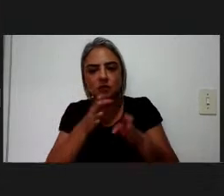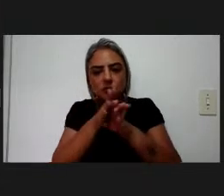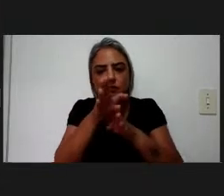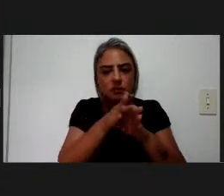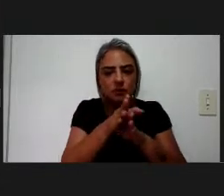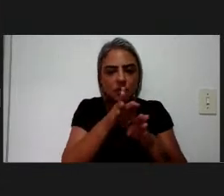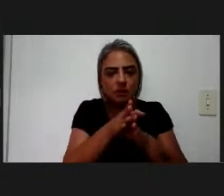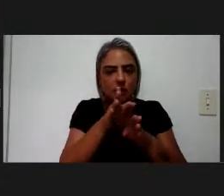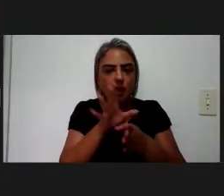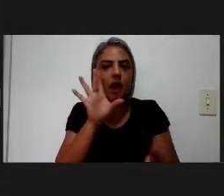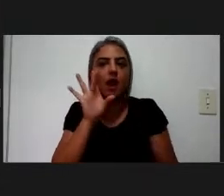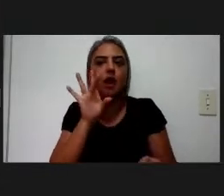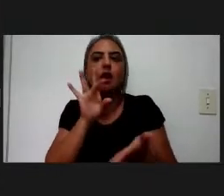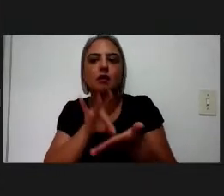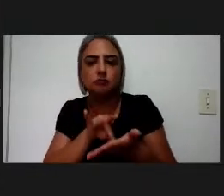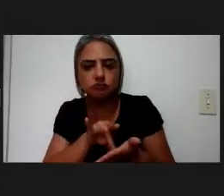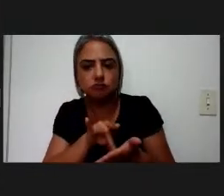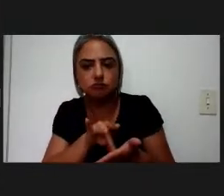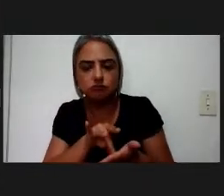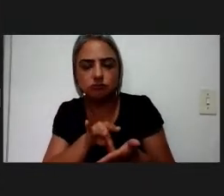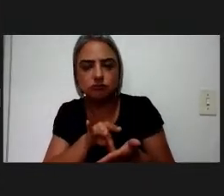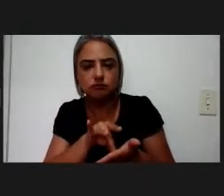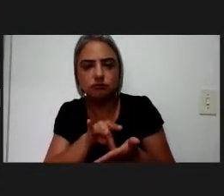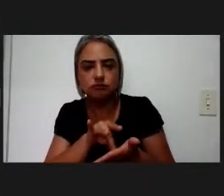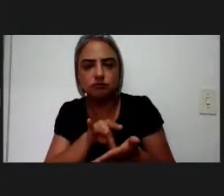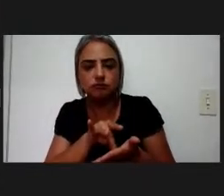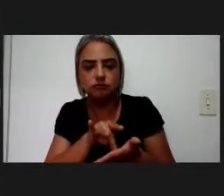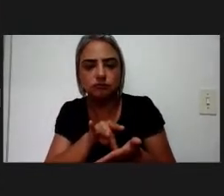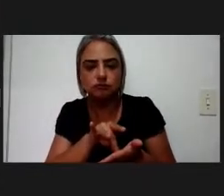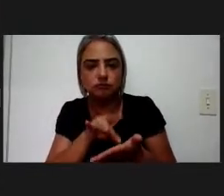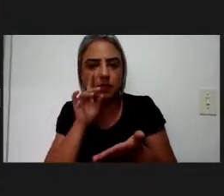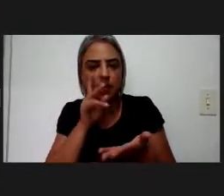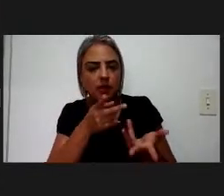the recommendations reassure,